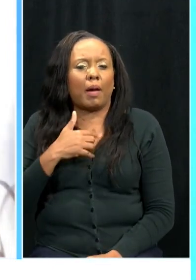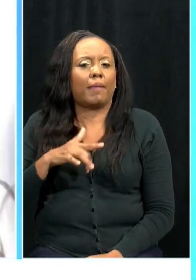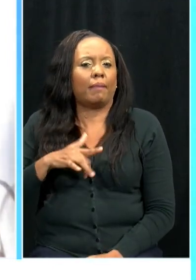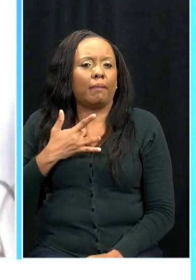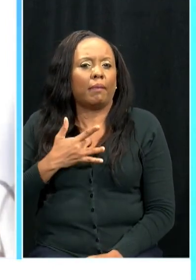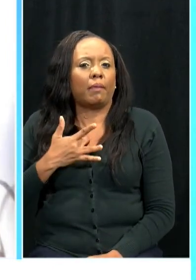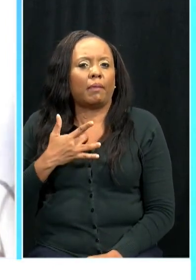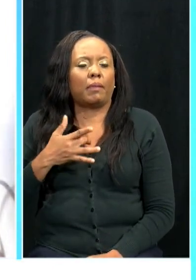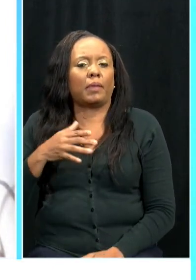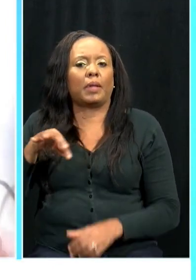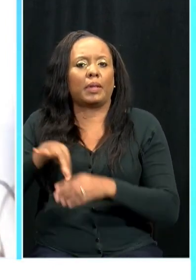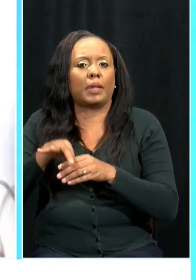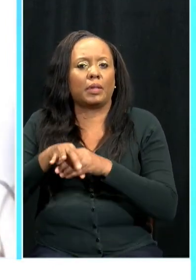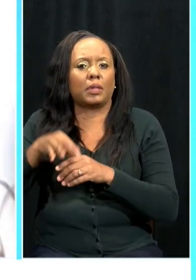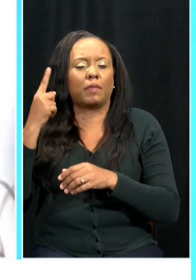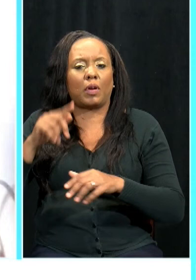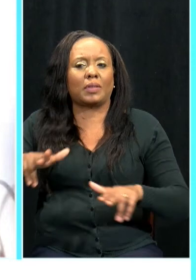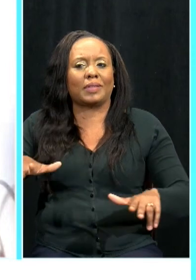reason, because